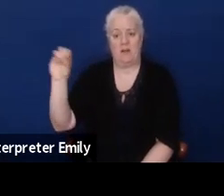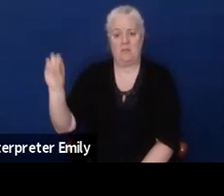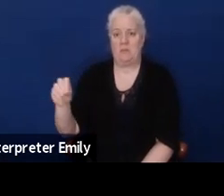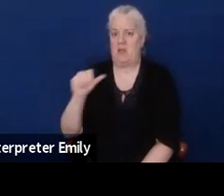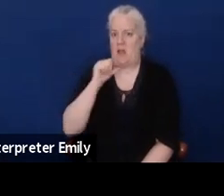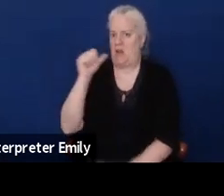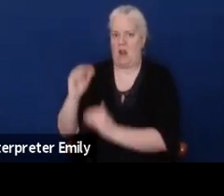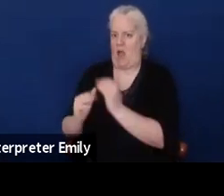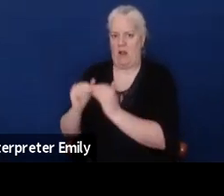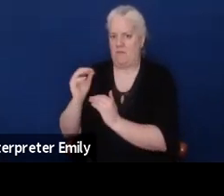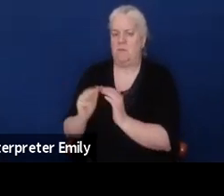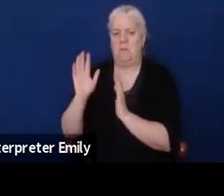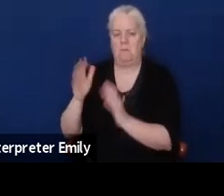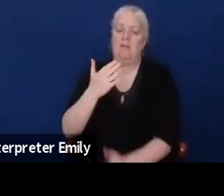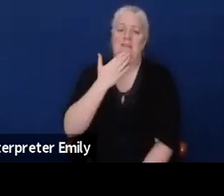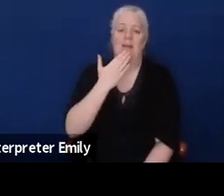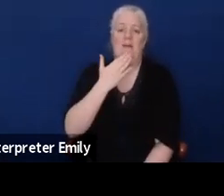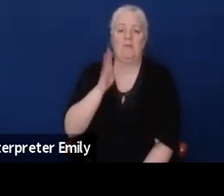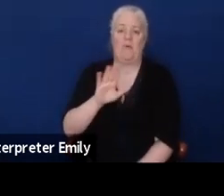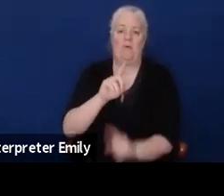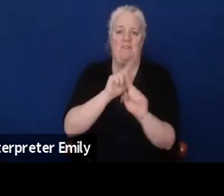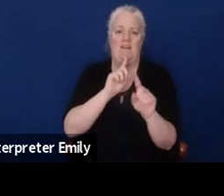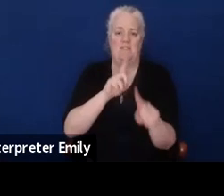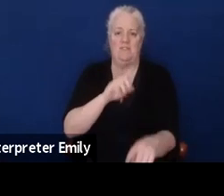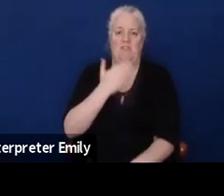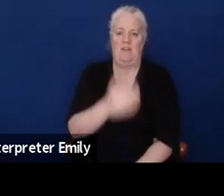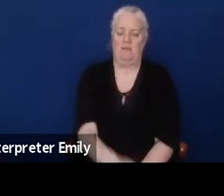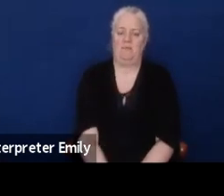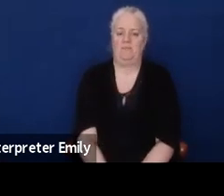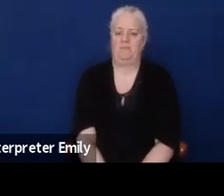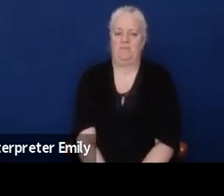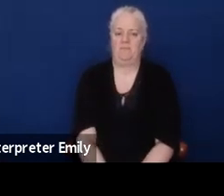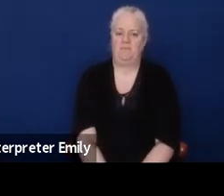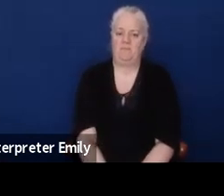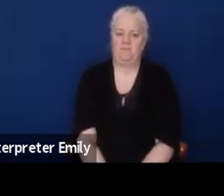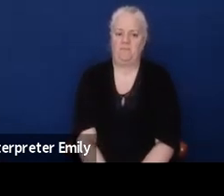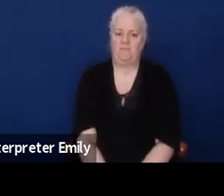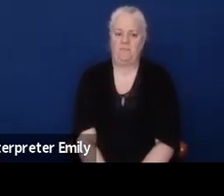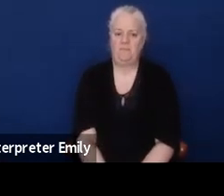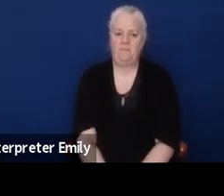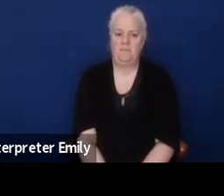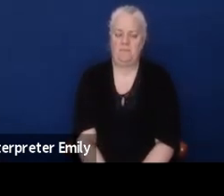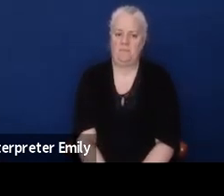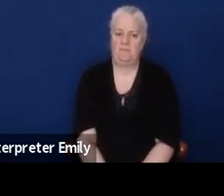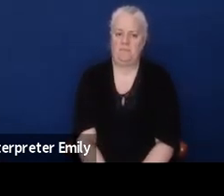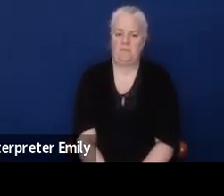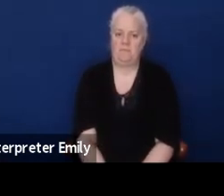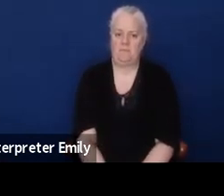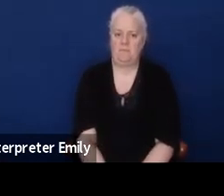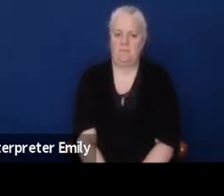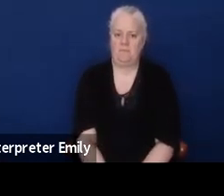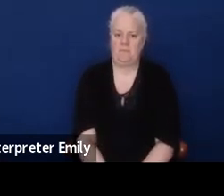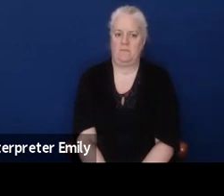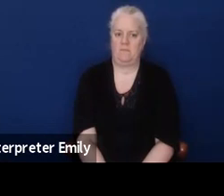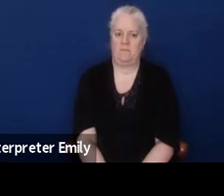you for the results and for your participation. I actually provided